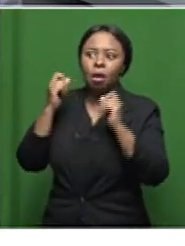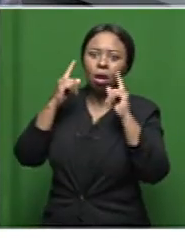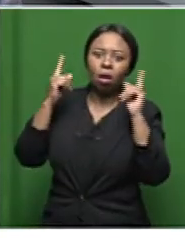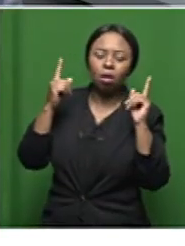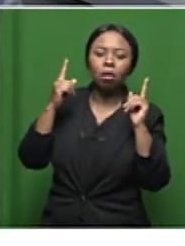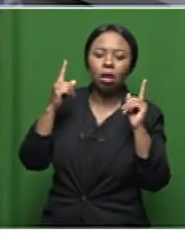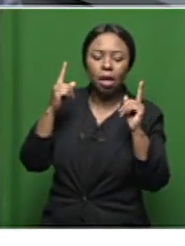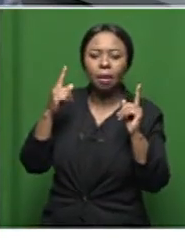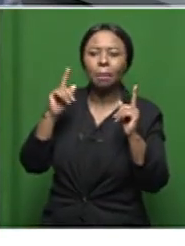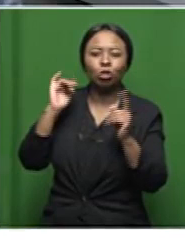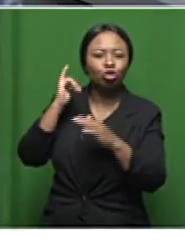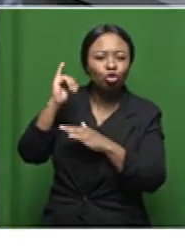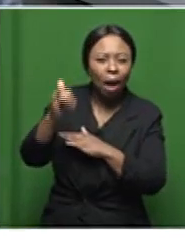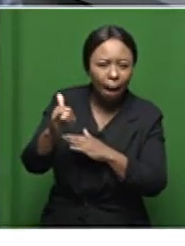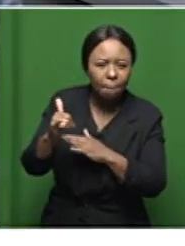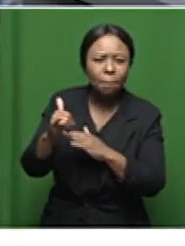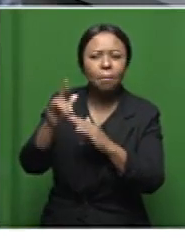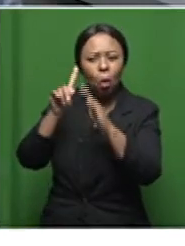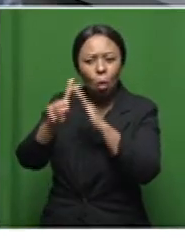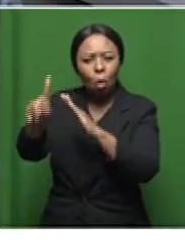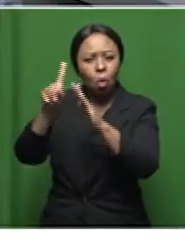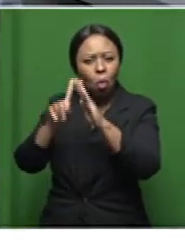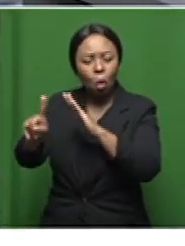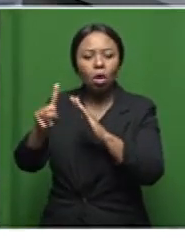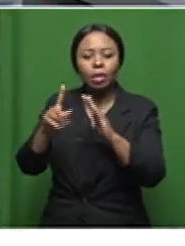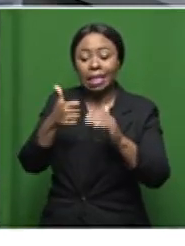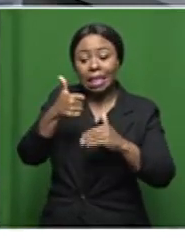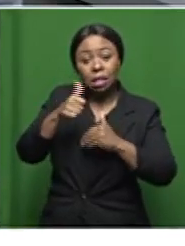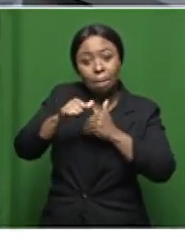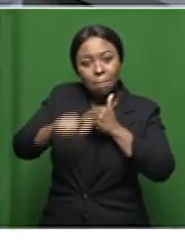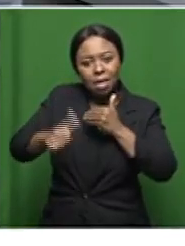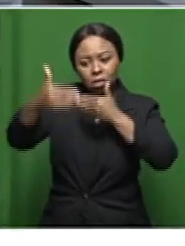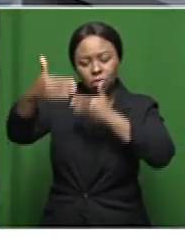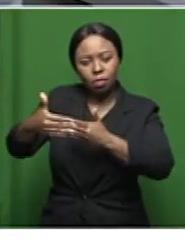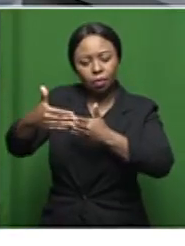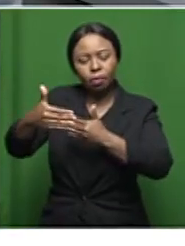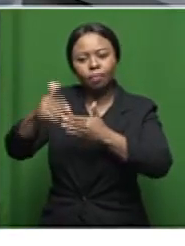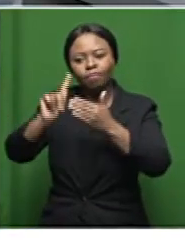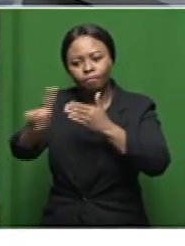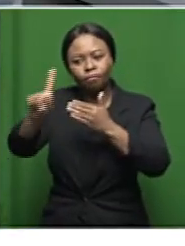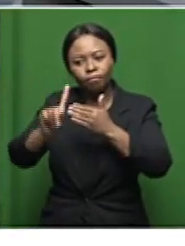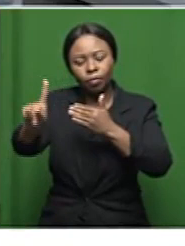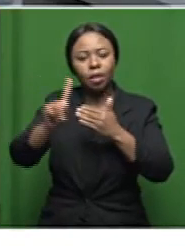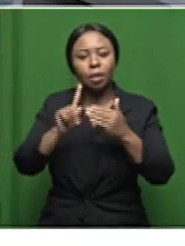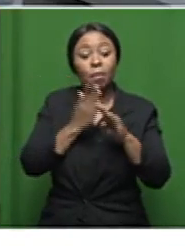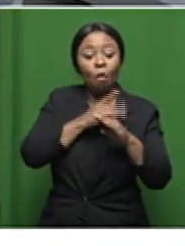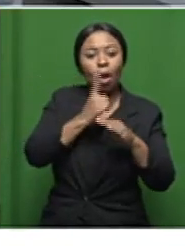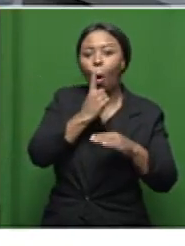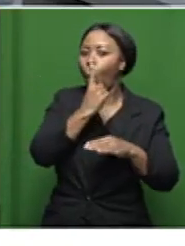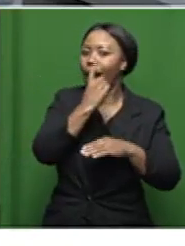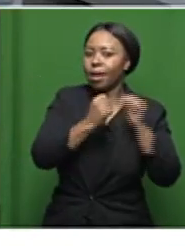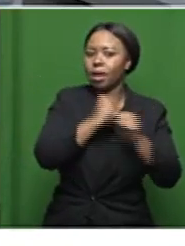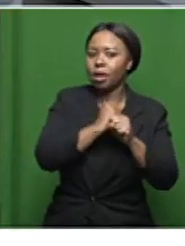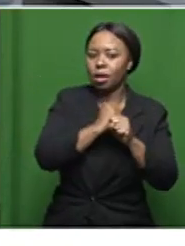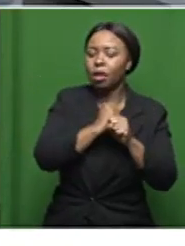for checkups. So it became more a 6-month checkup instead of just an annual one, just to make sure that there was